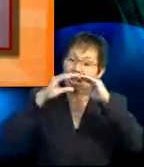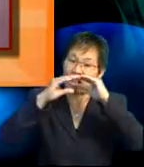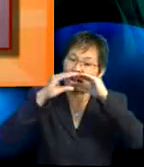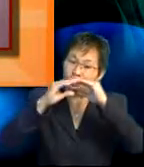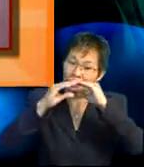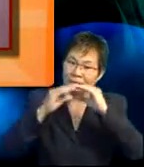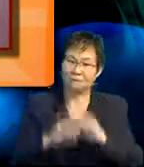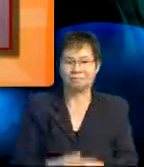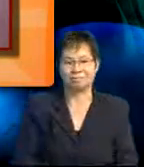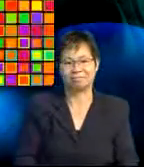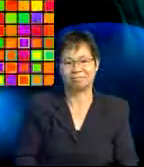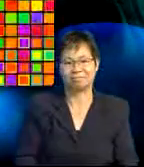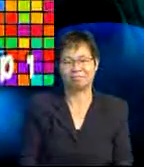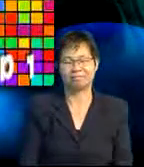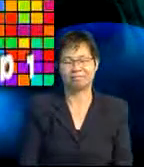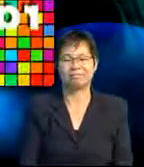sandwich.